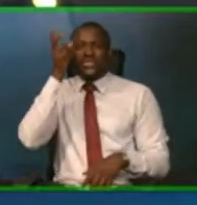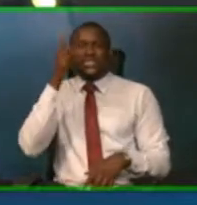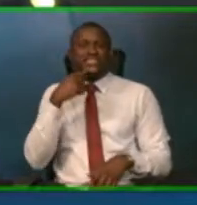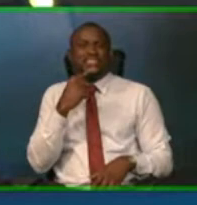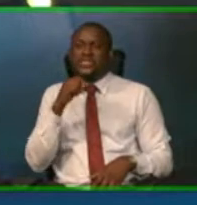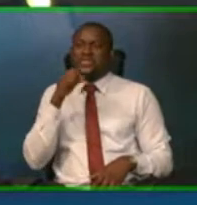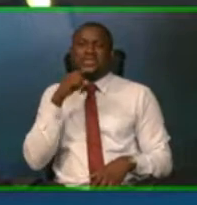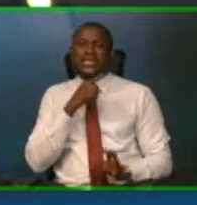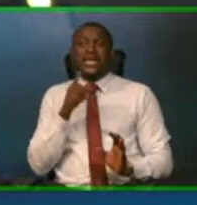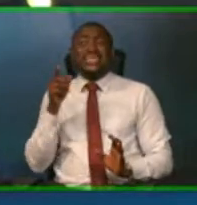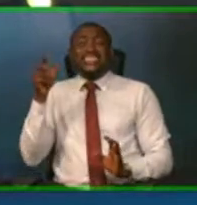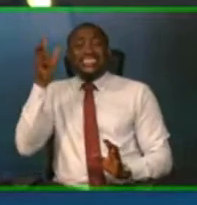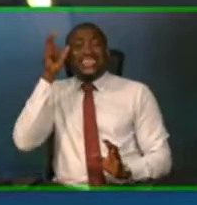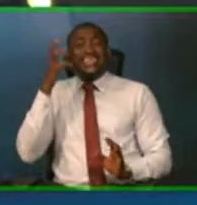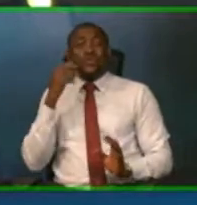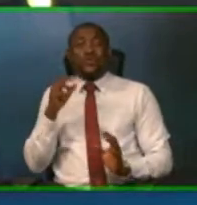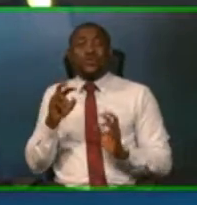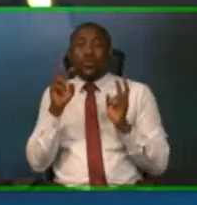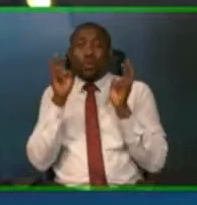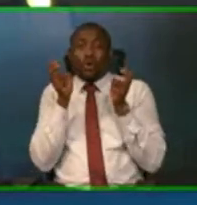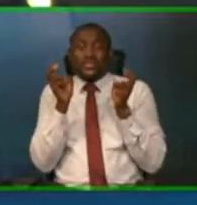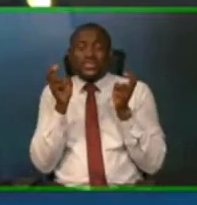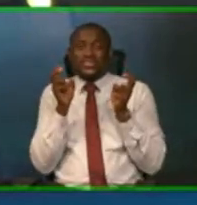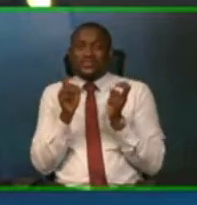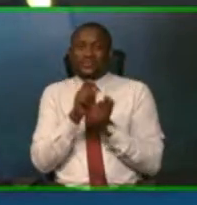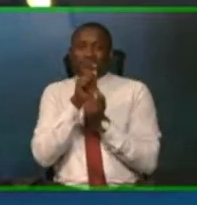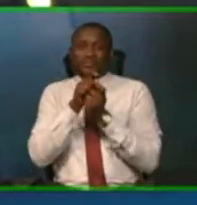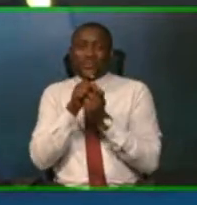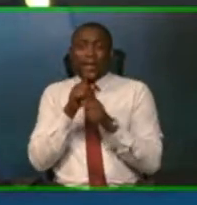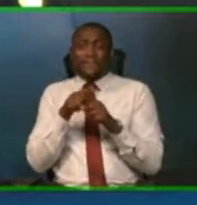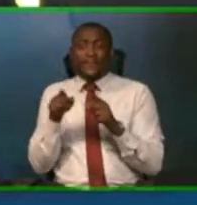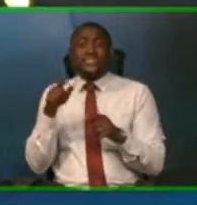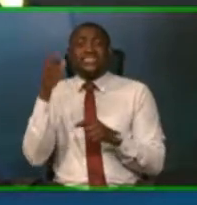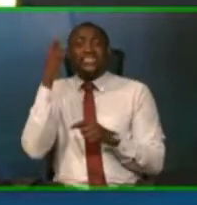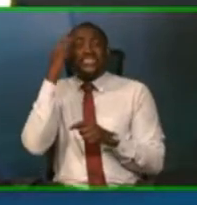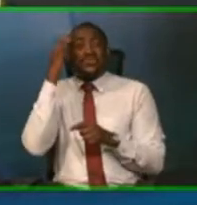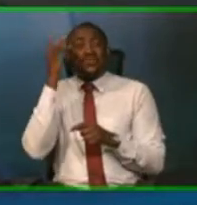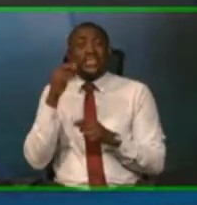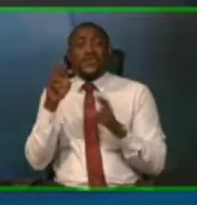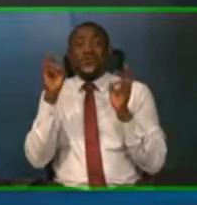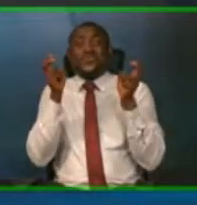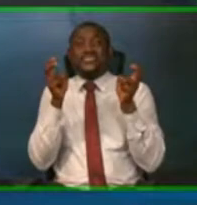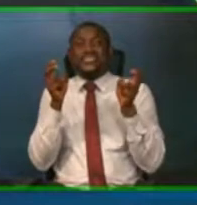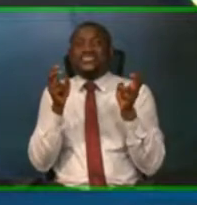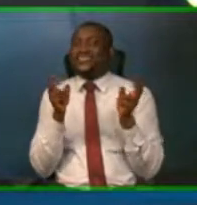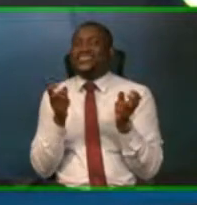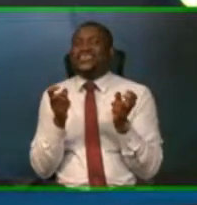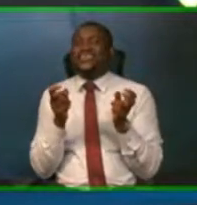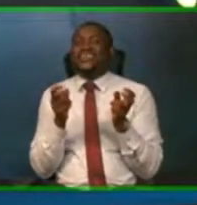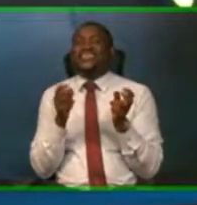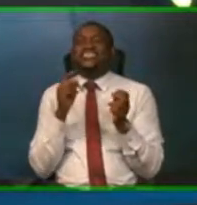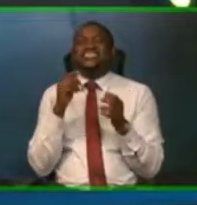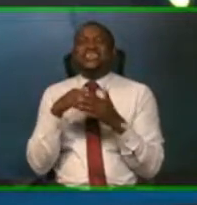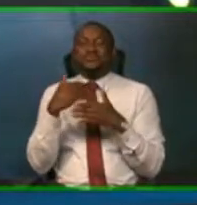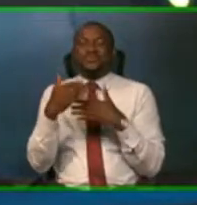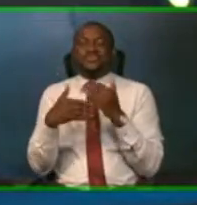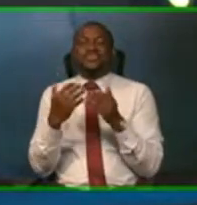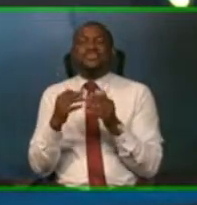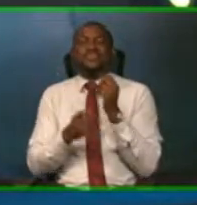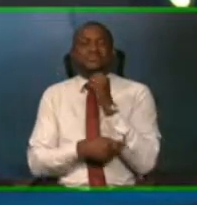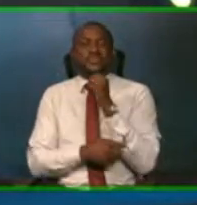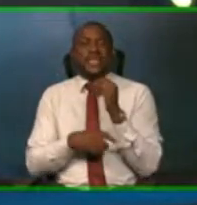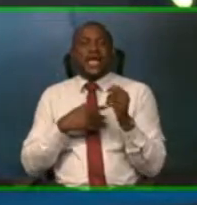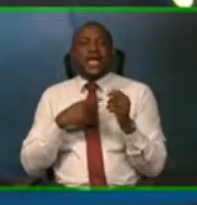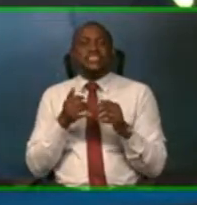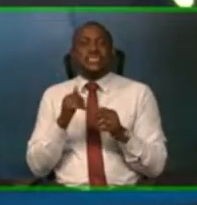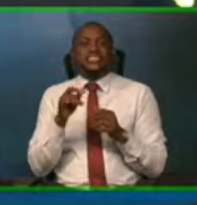quoting verbatim, but the basis of that quotation was, the Bible called the entire process temptation, and yet scripture